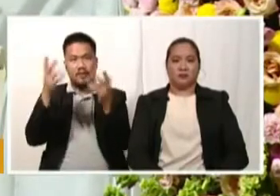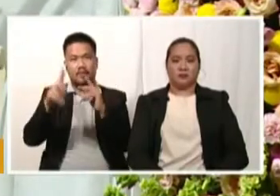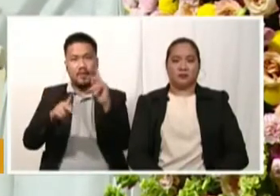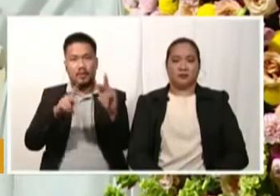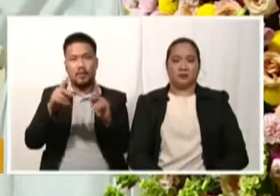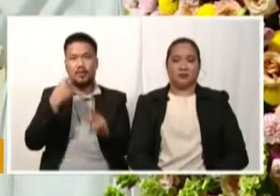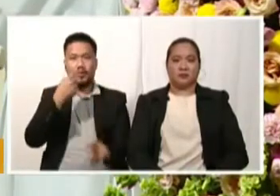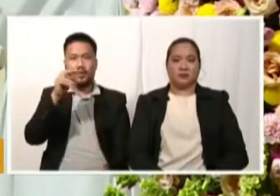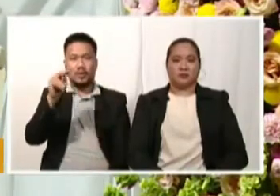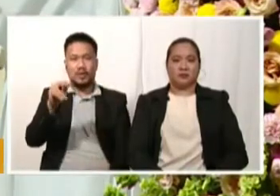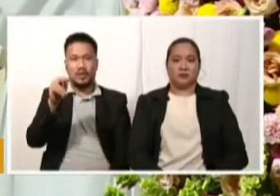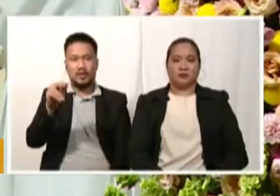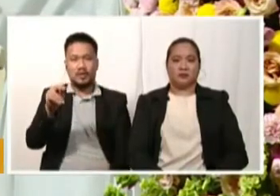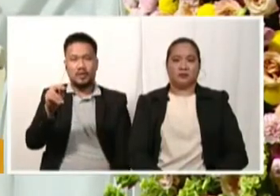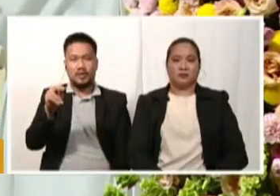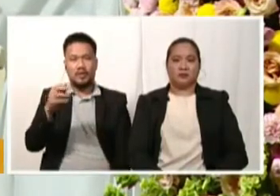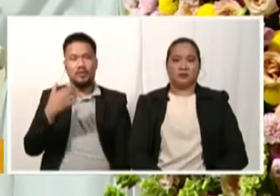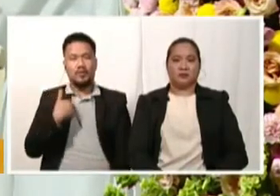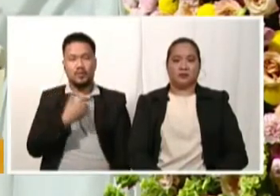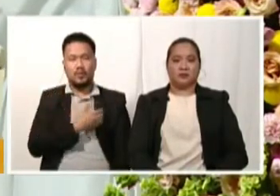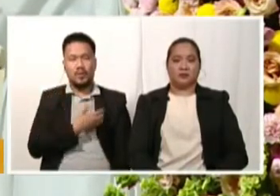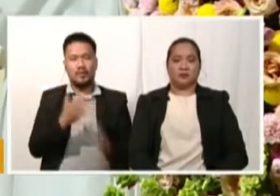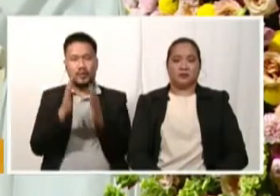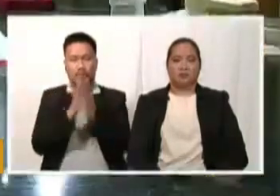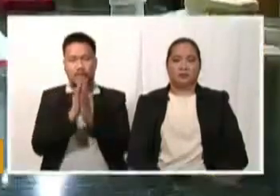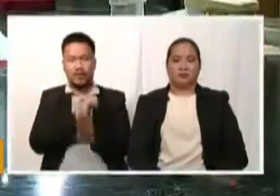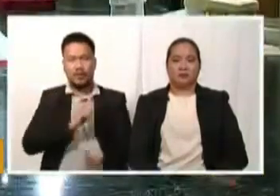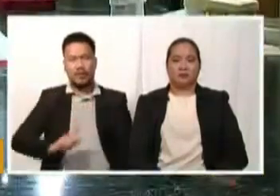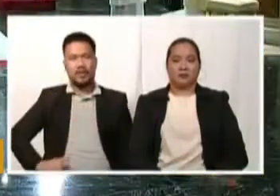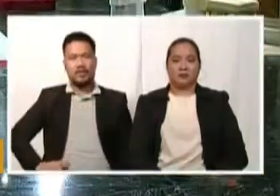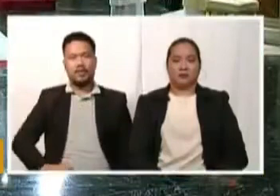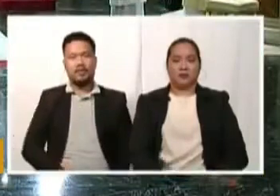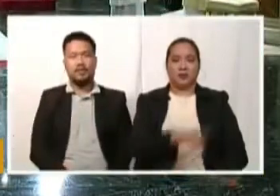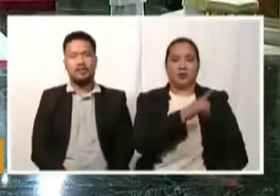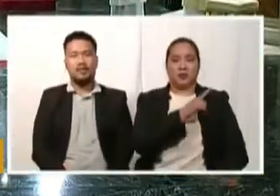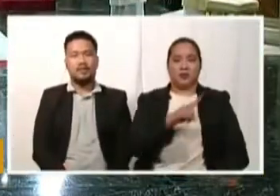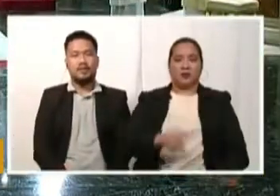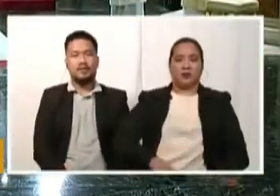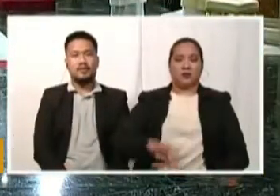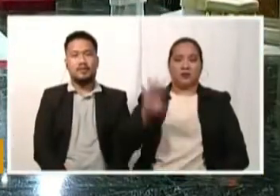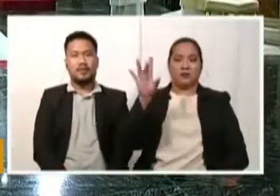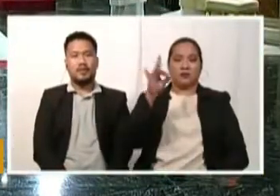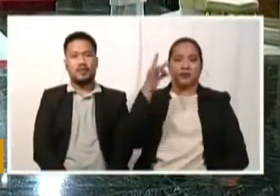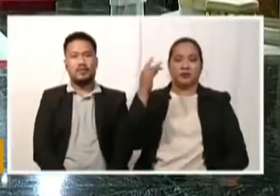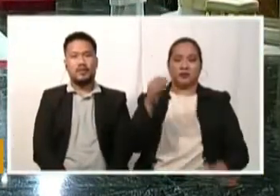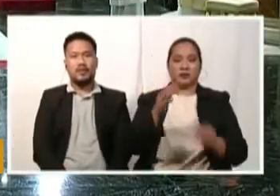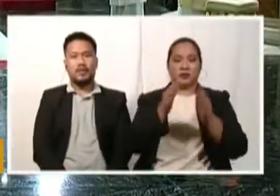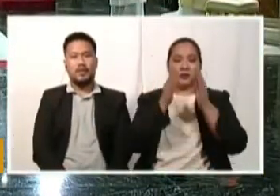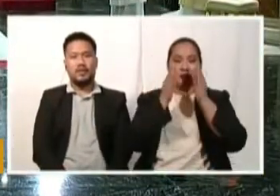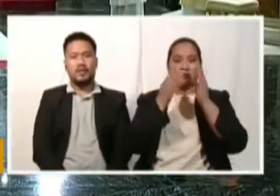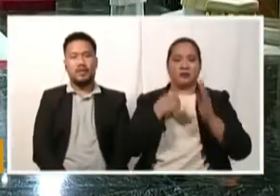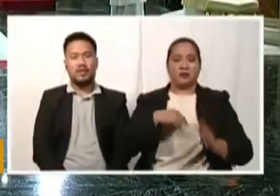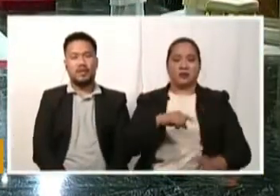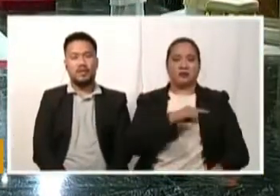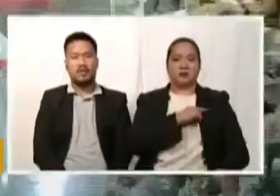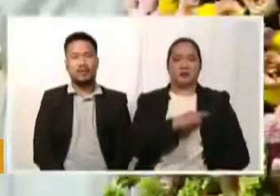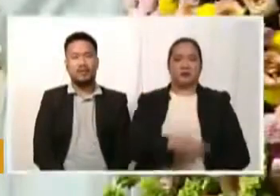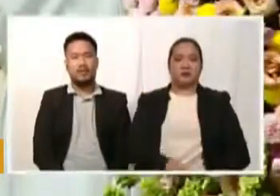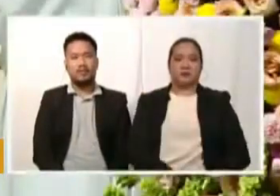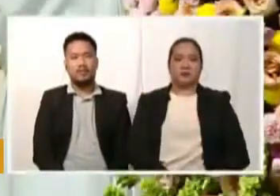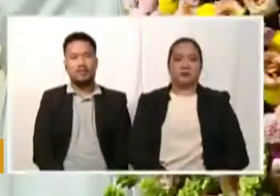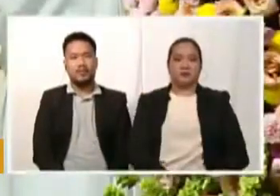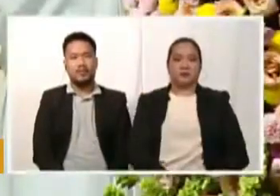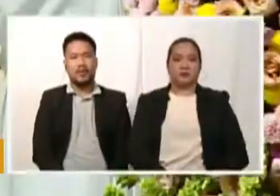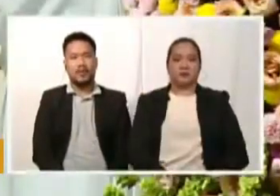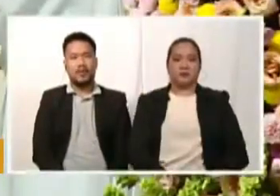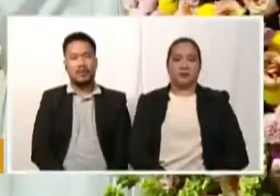need. Let us pray to the Lord. Lord, graciously hear us. For our